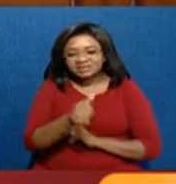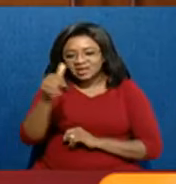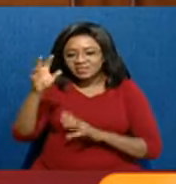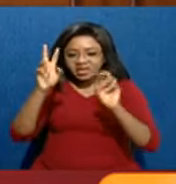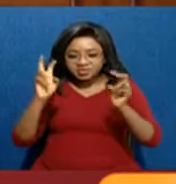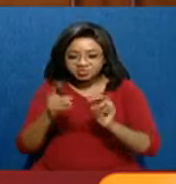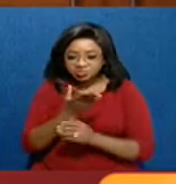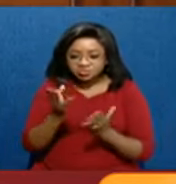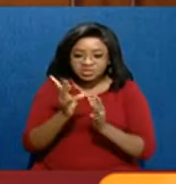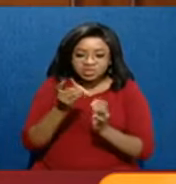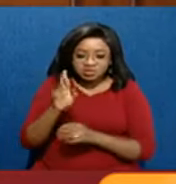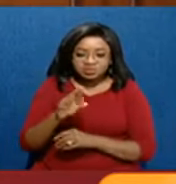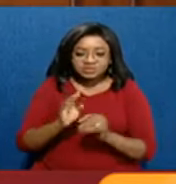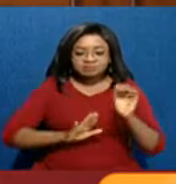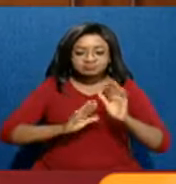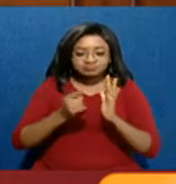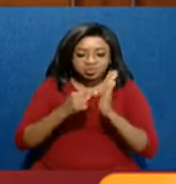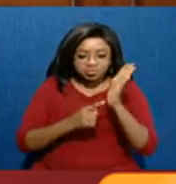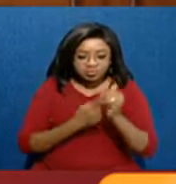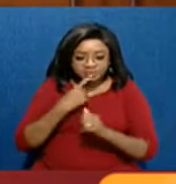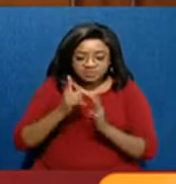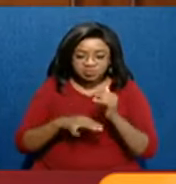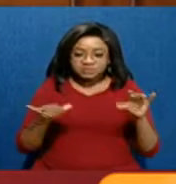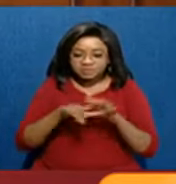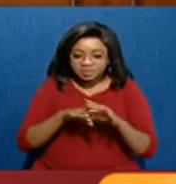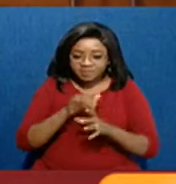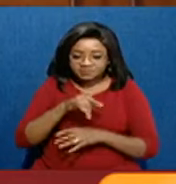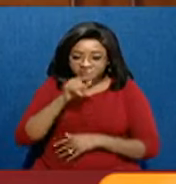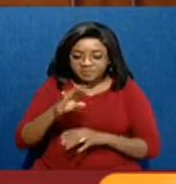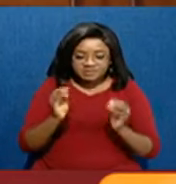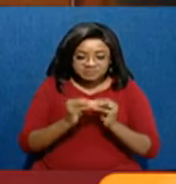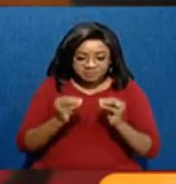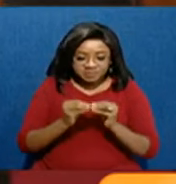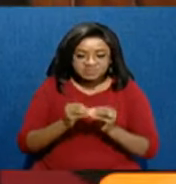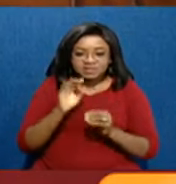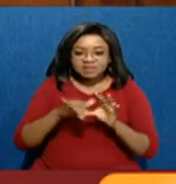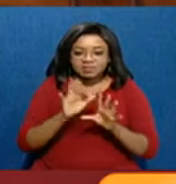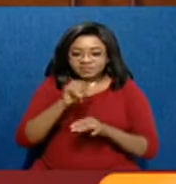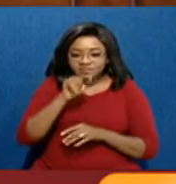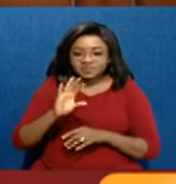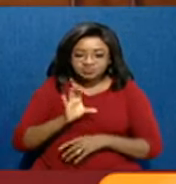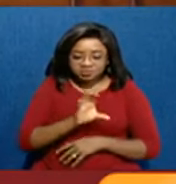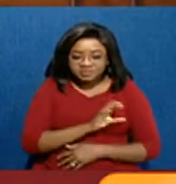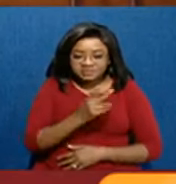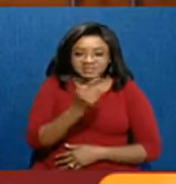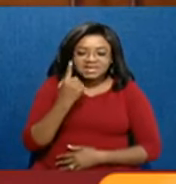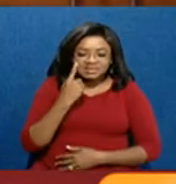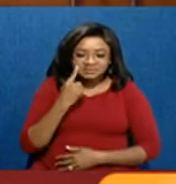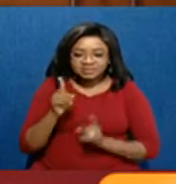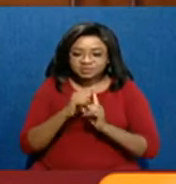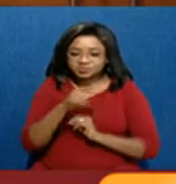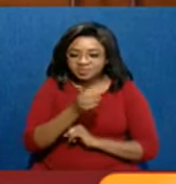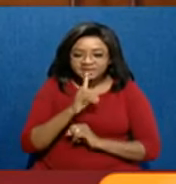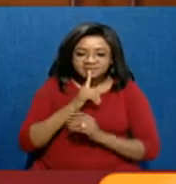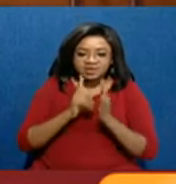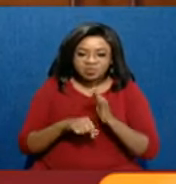also raised with this meeting, with the members of this conciliation committee, is the fact that they see, or that they say that